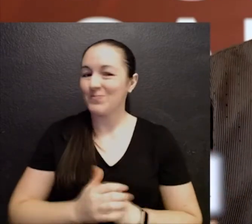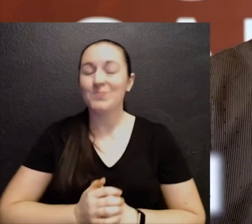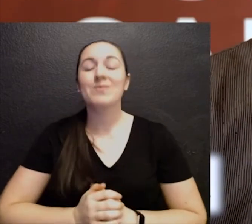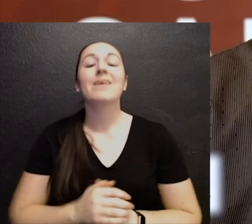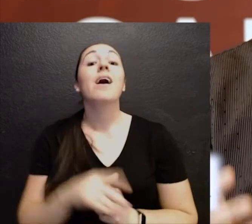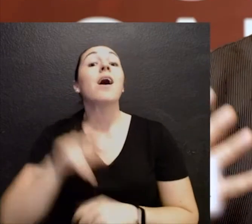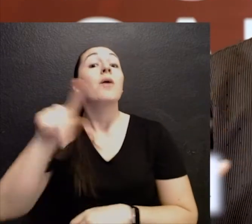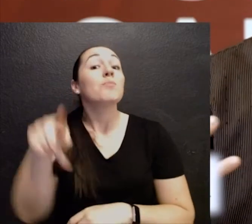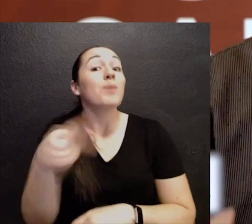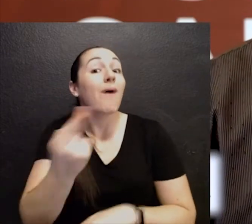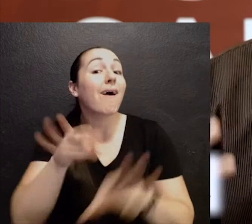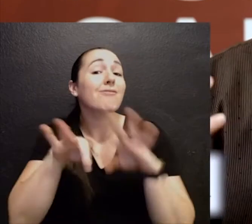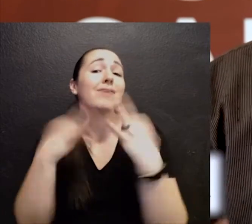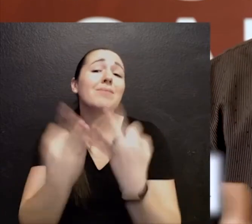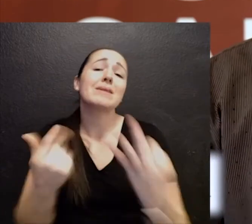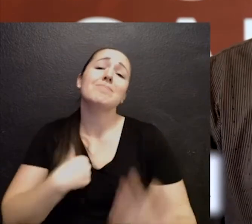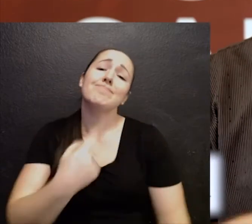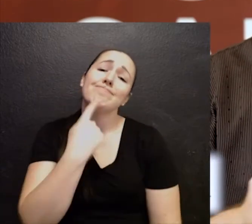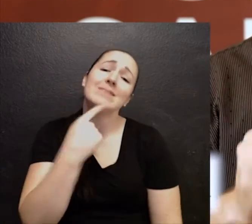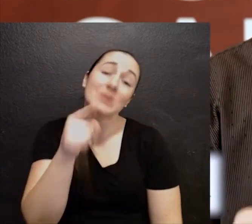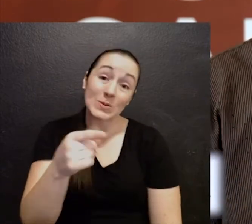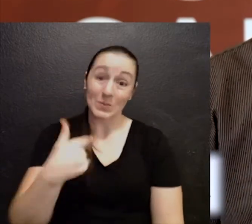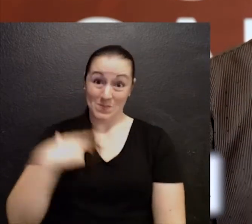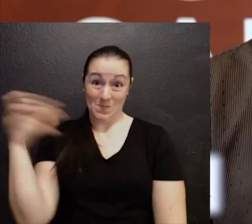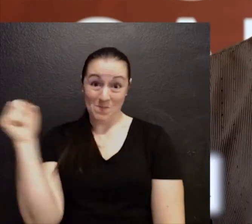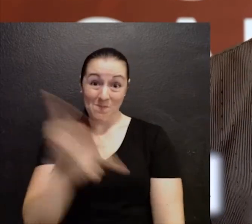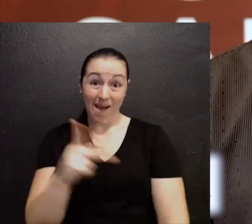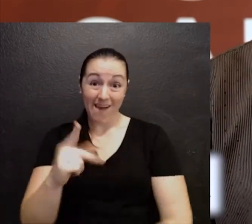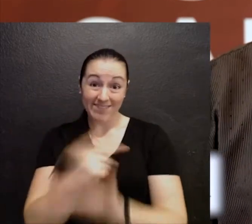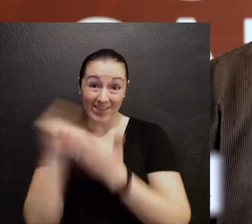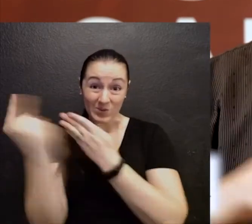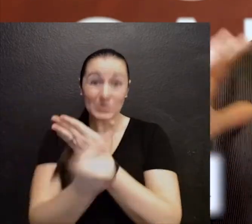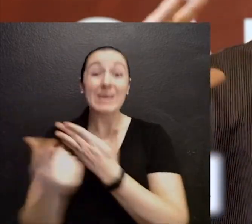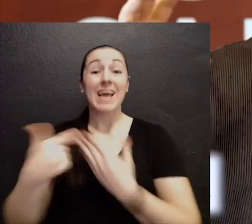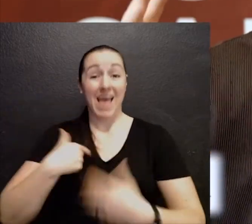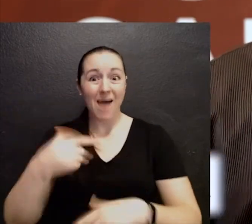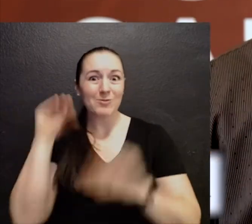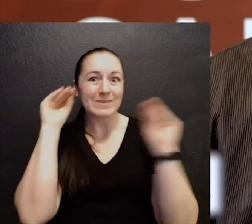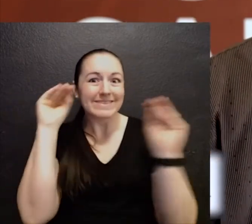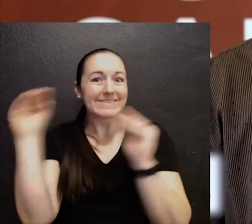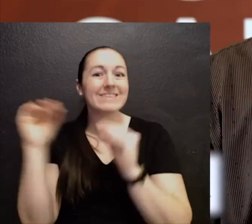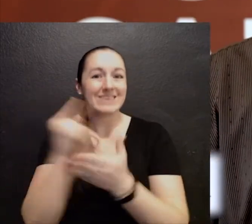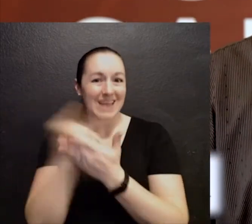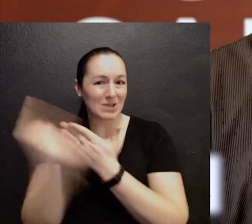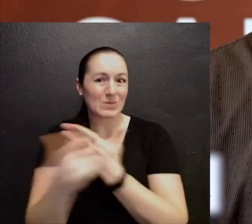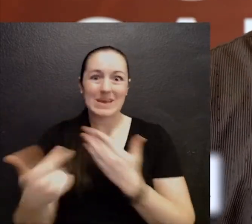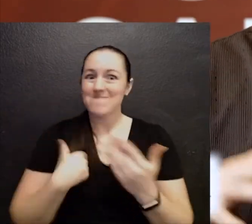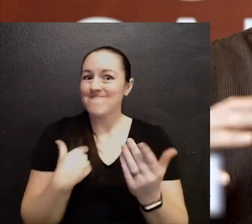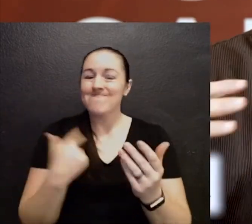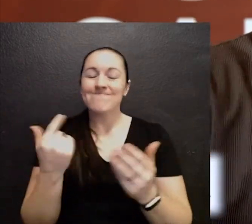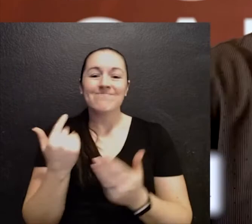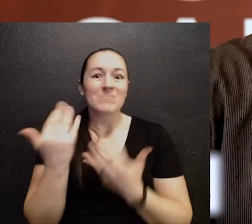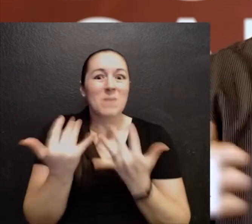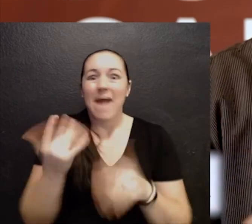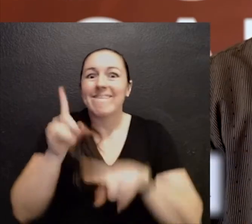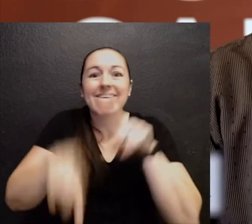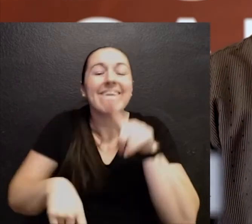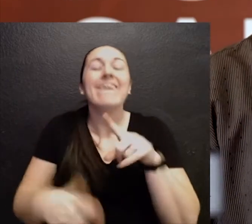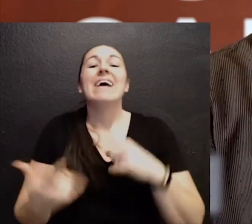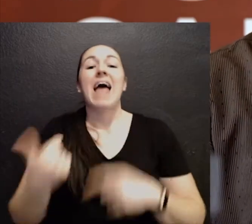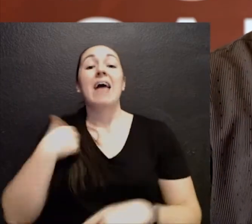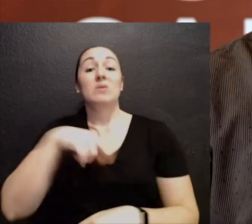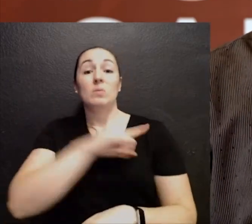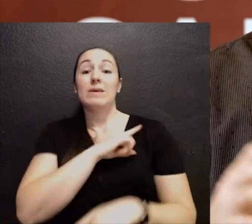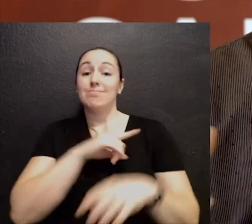I miss you. I'll be back next weekend. Next weekend, I'll be back teaching. I cannot wait. Praying for you as we walk through the month of